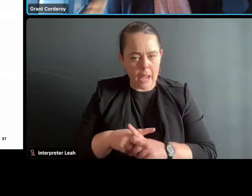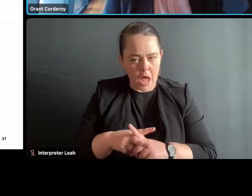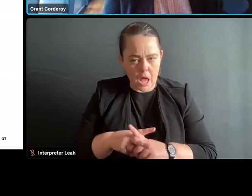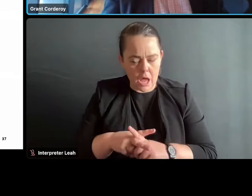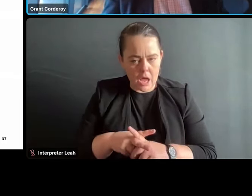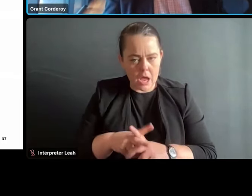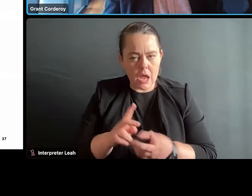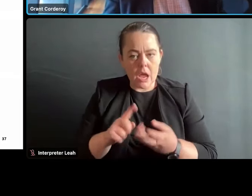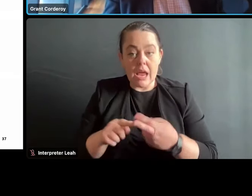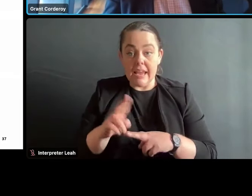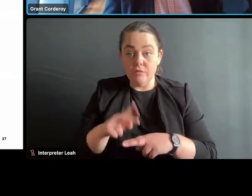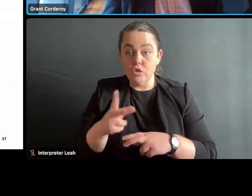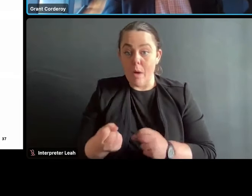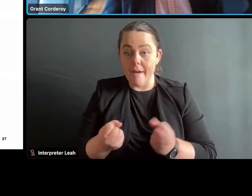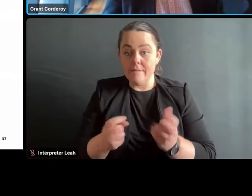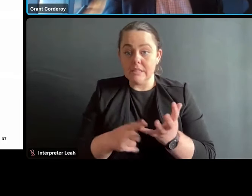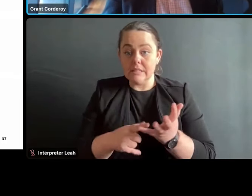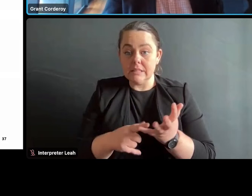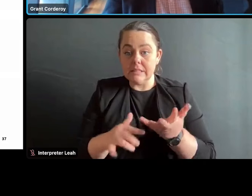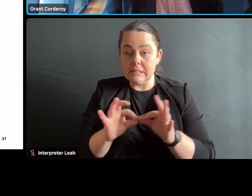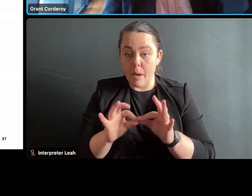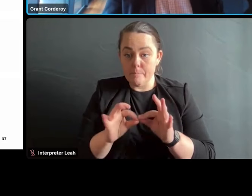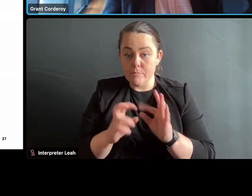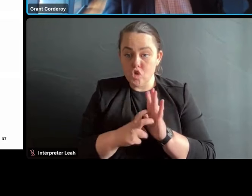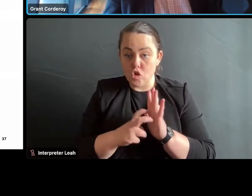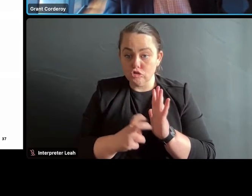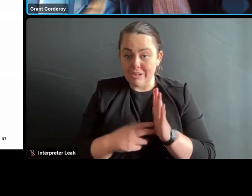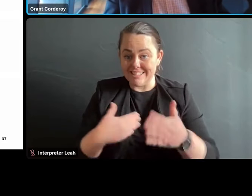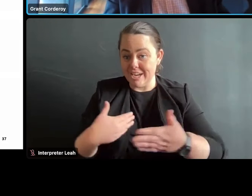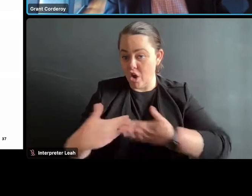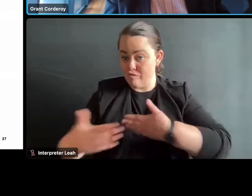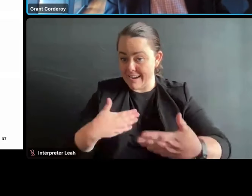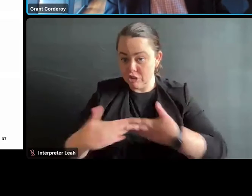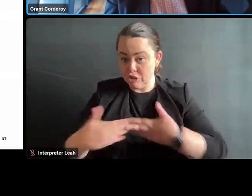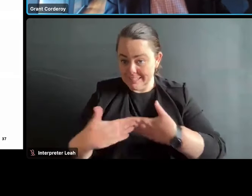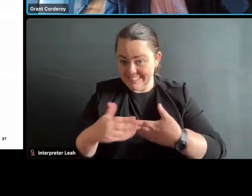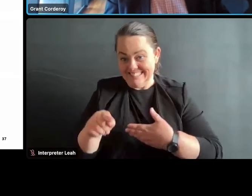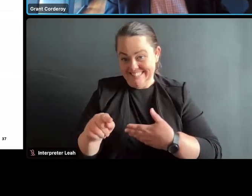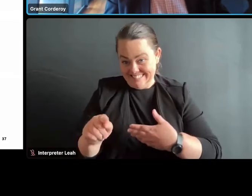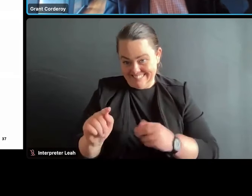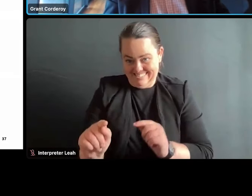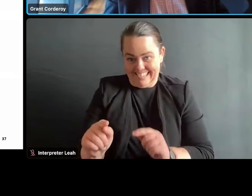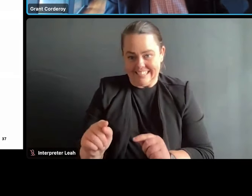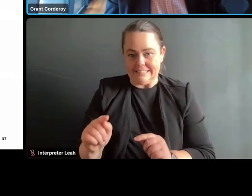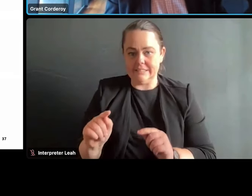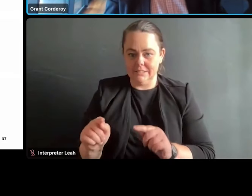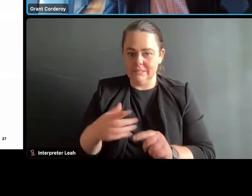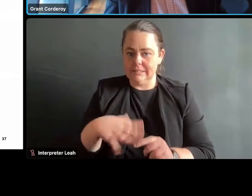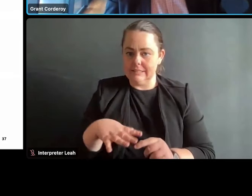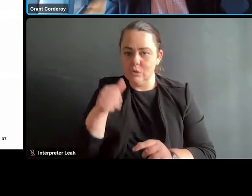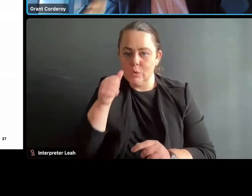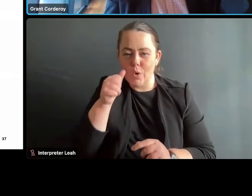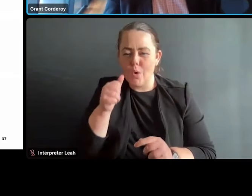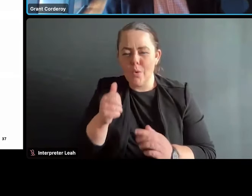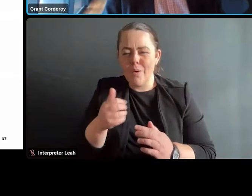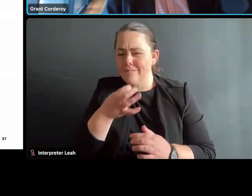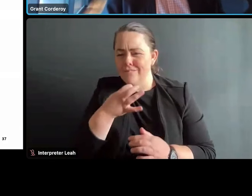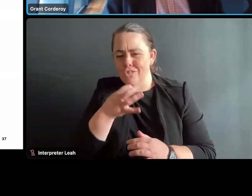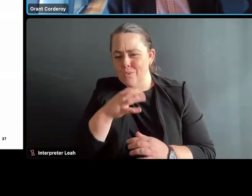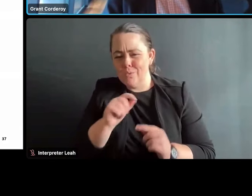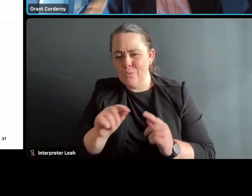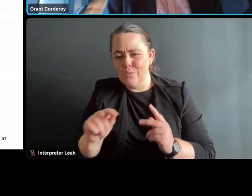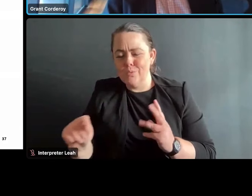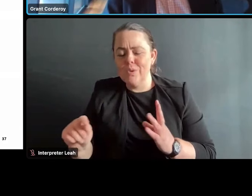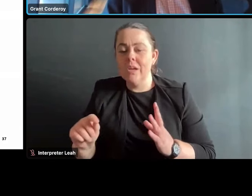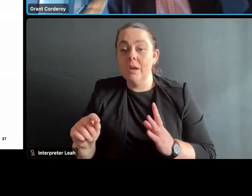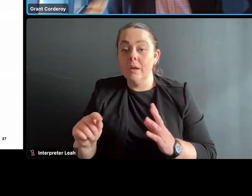again, if that's the case, we need to understand what it is. I suggest for those, and there won't be many of those, but they're ones if we go